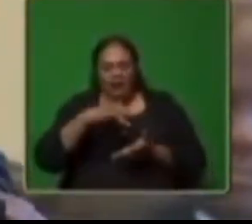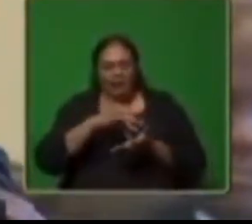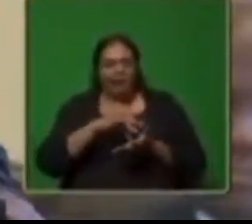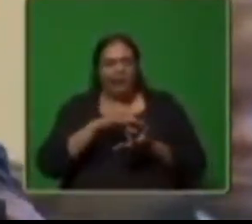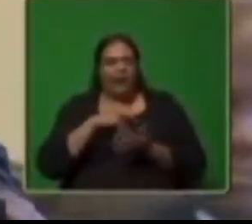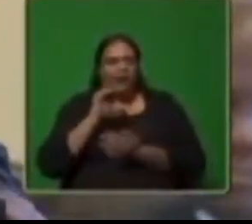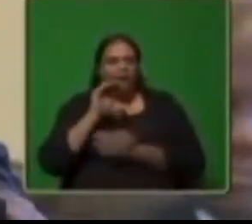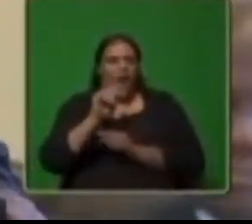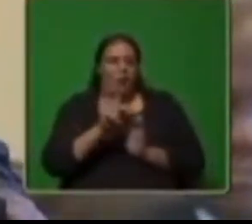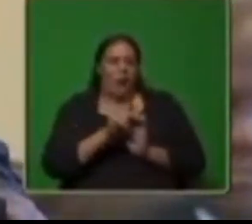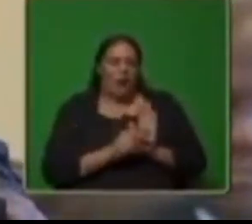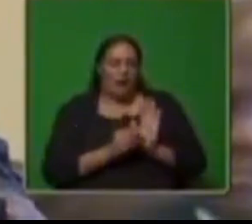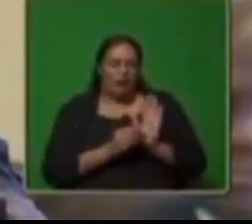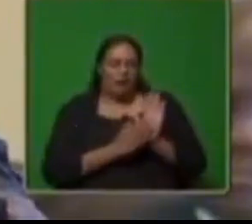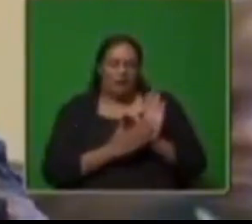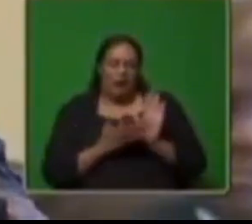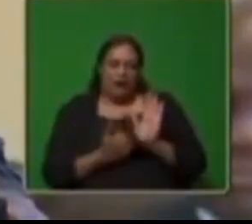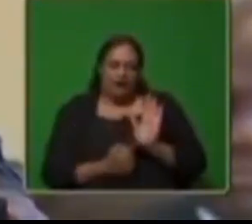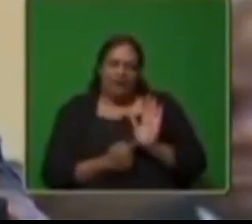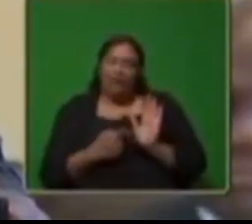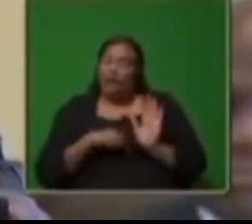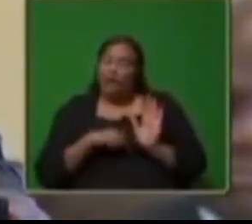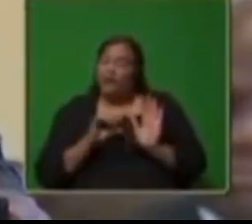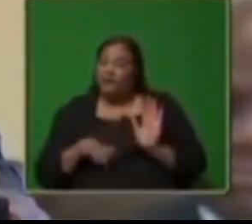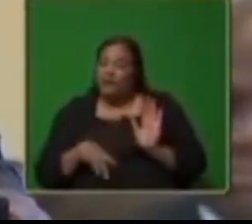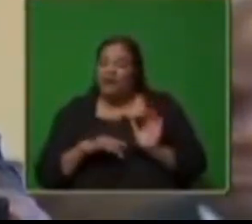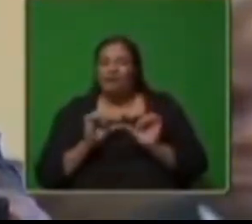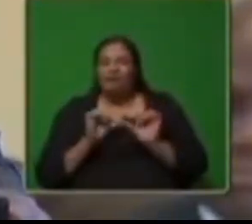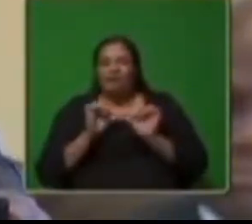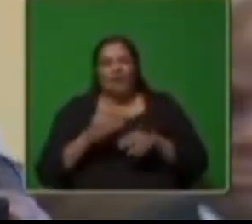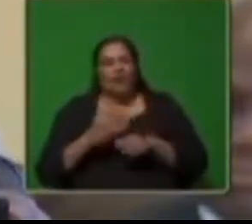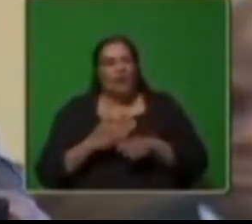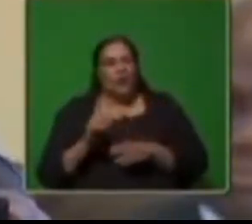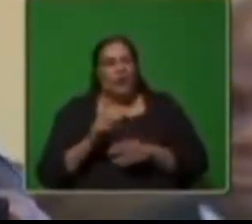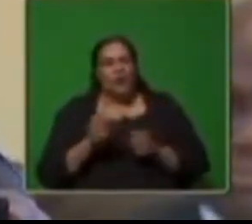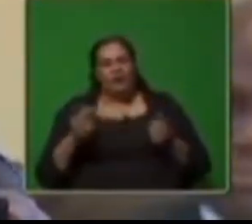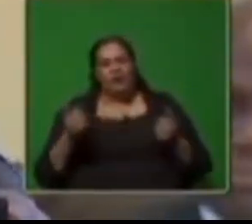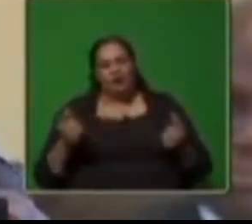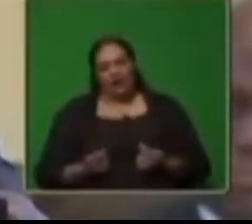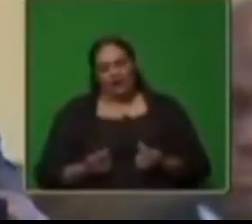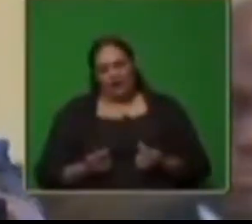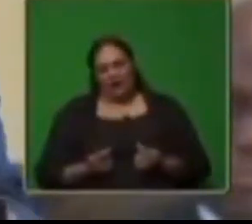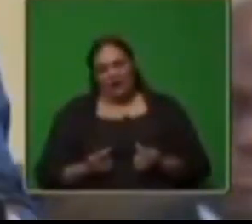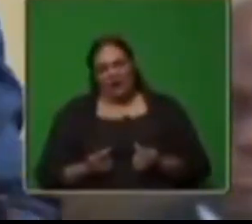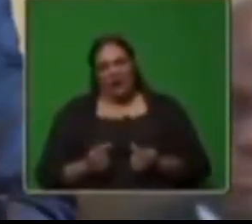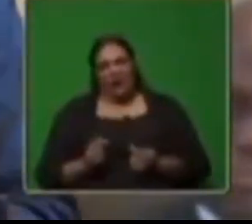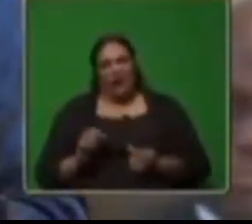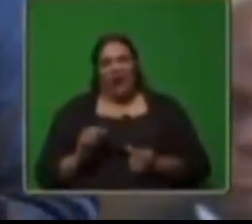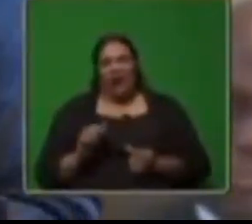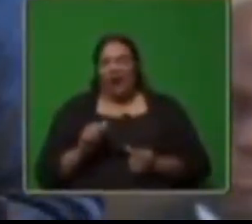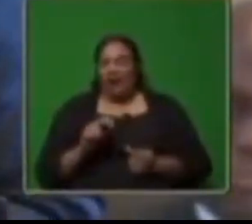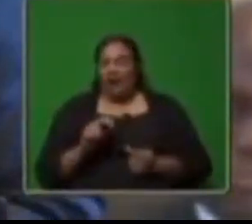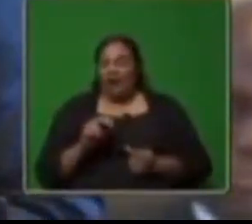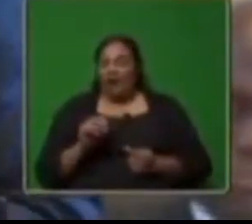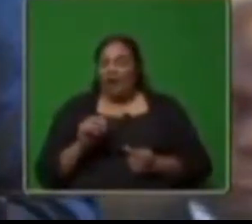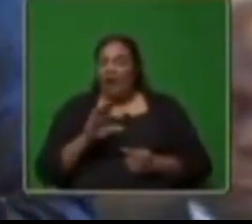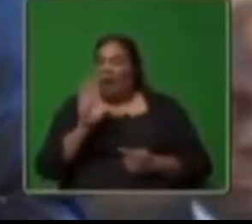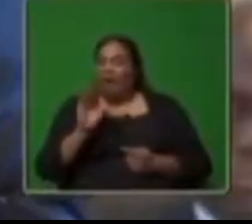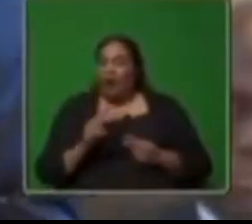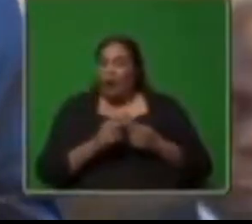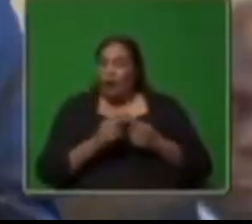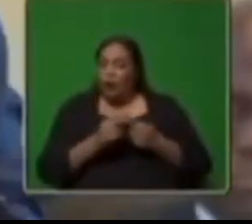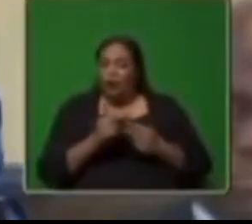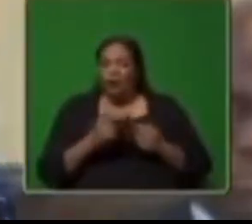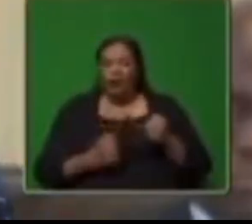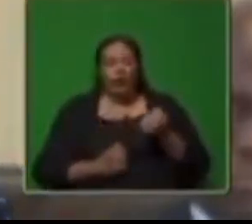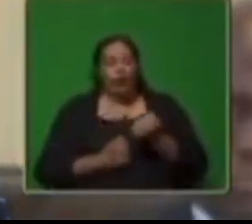our foreign policy. We continue to work to strengthen the African Union, to